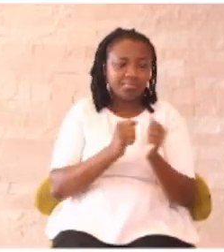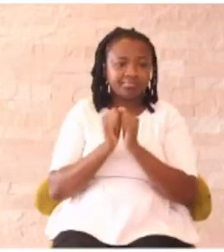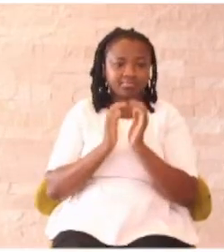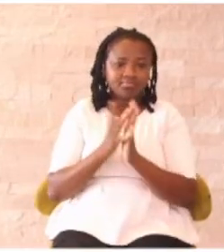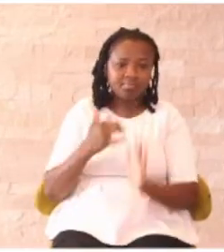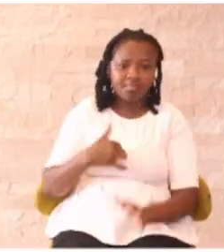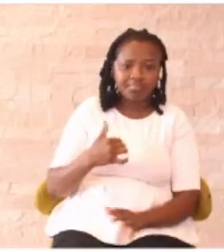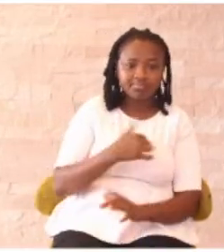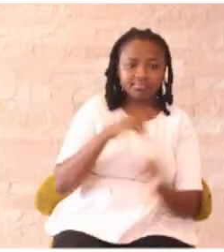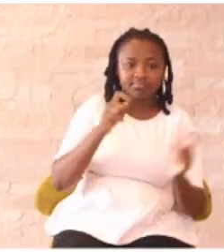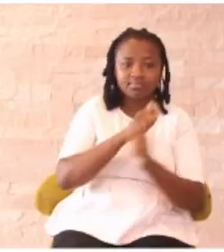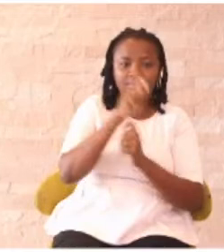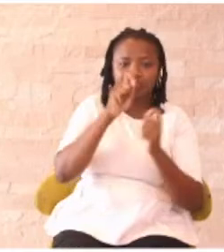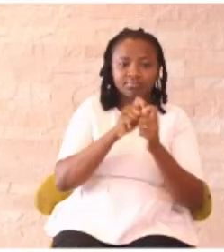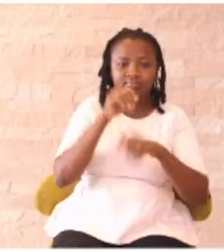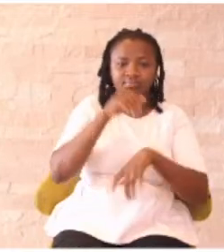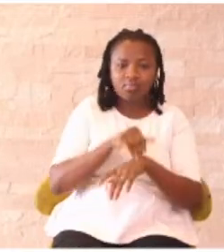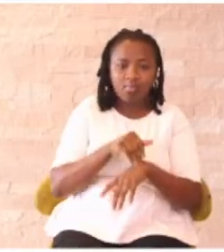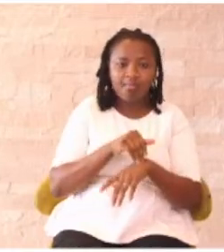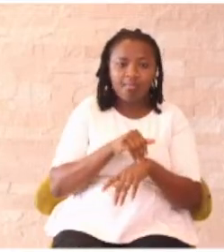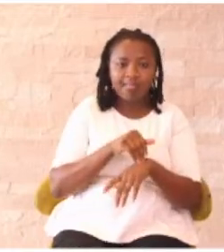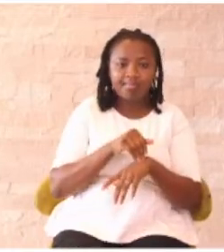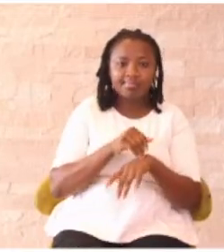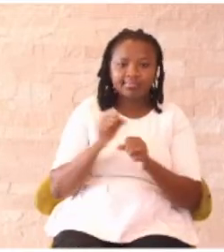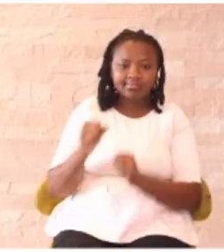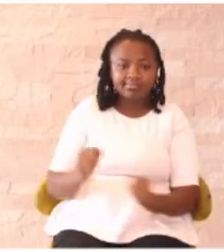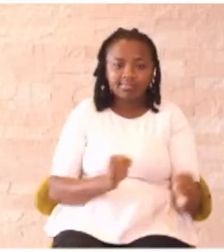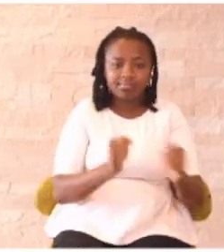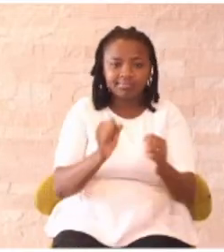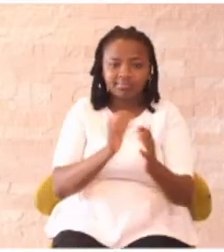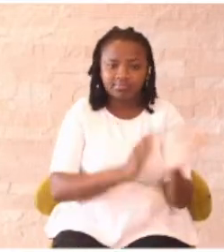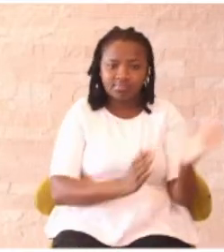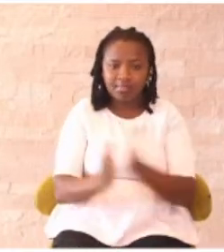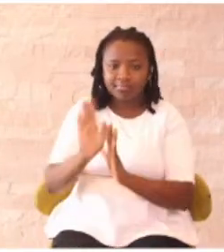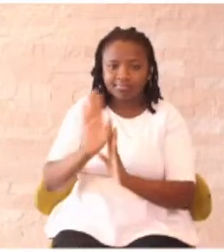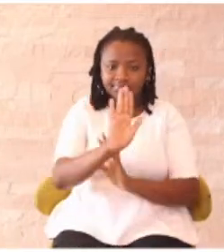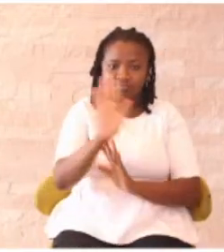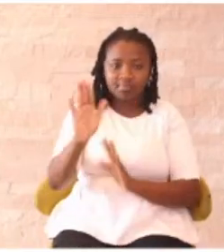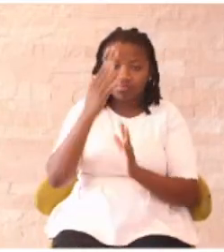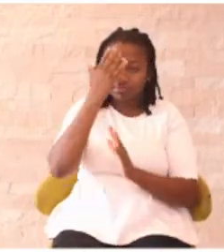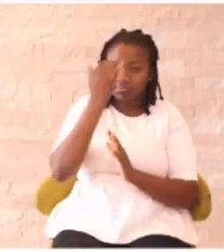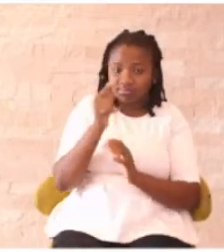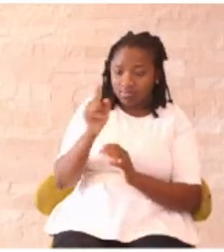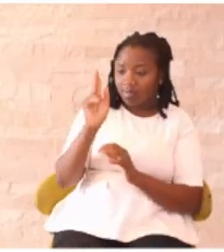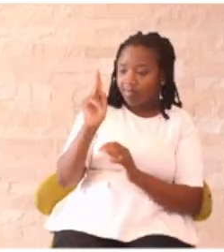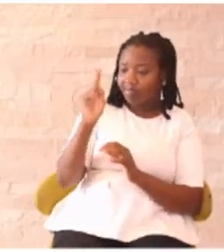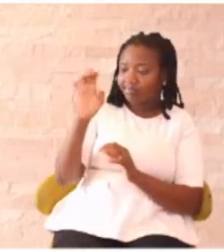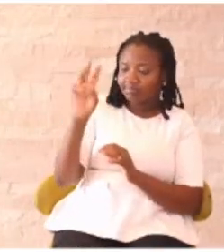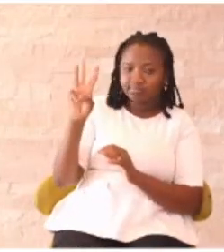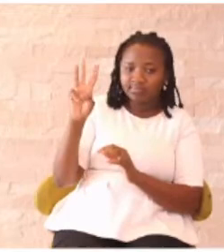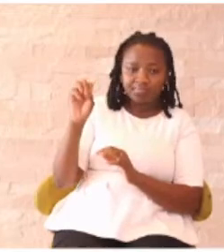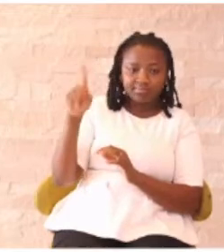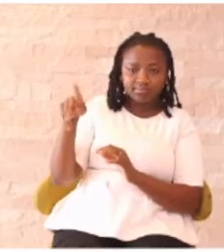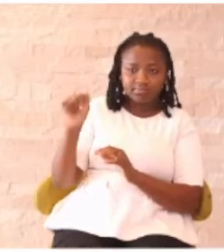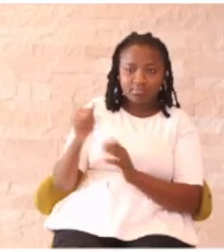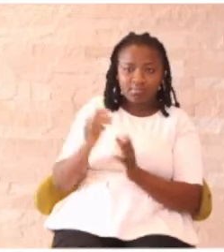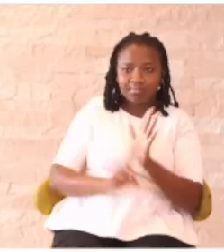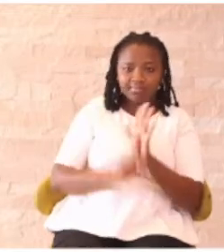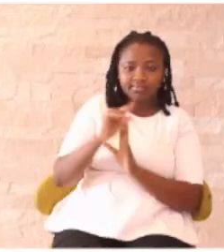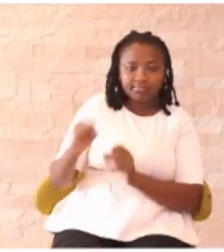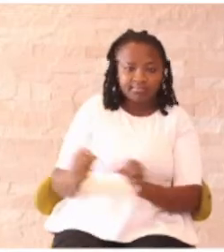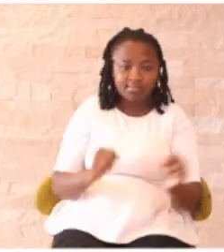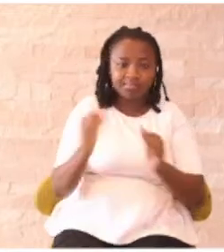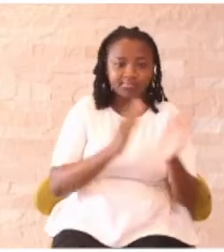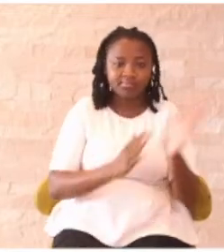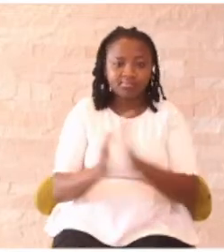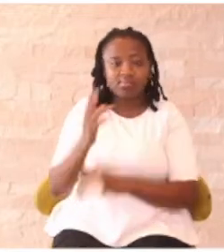especially on their strategic plan. They are developing a strategic plan, 2023-2027,